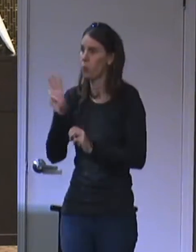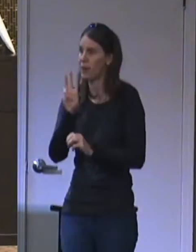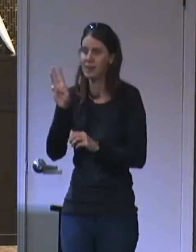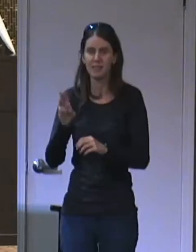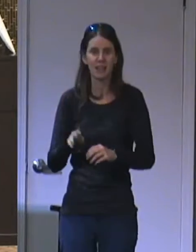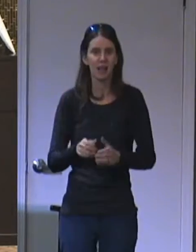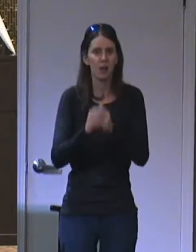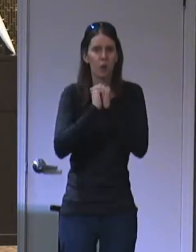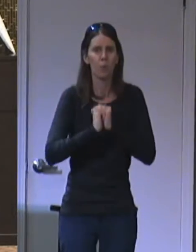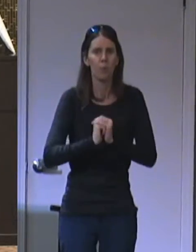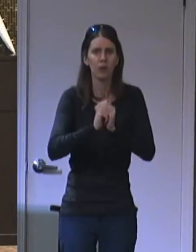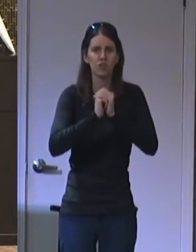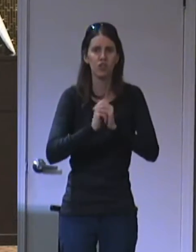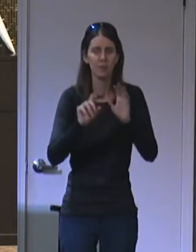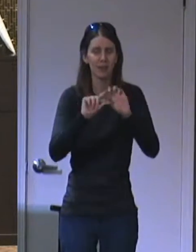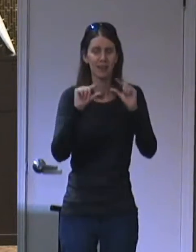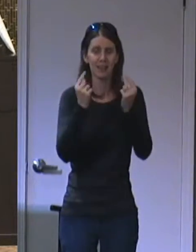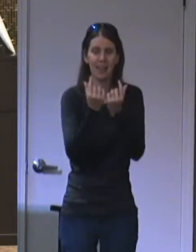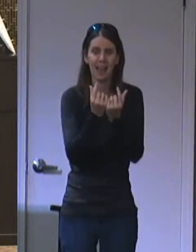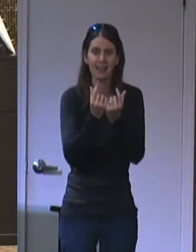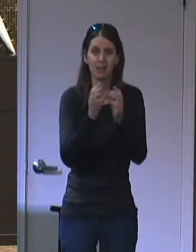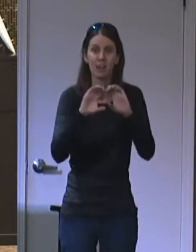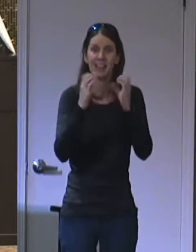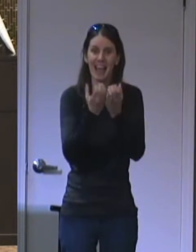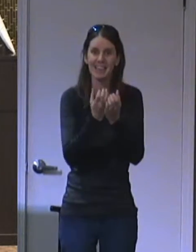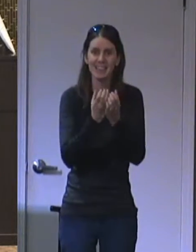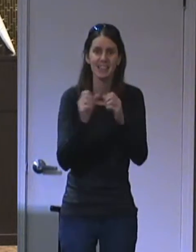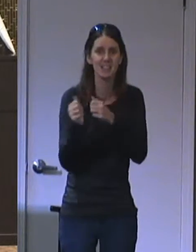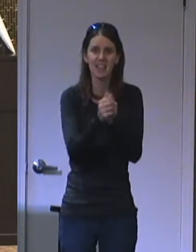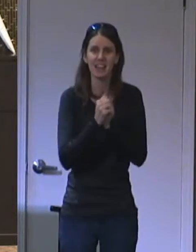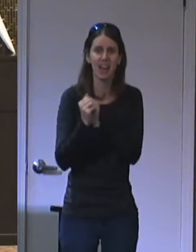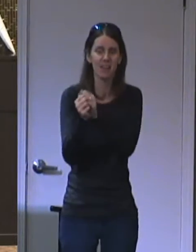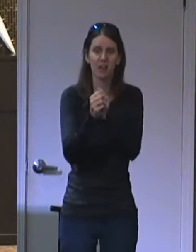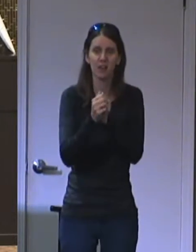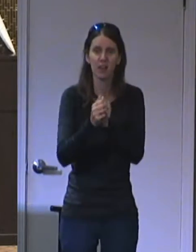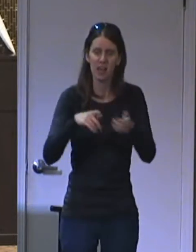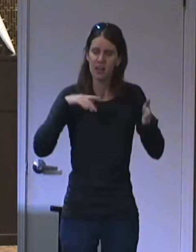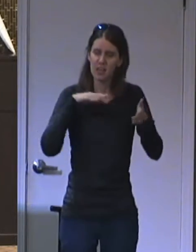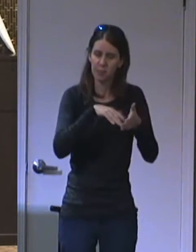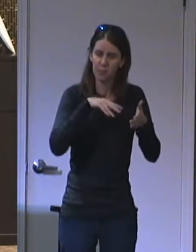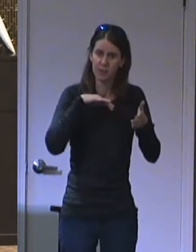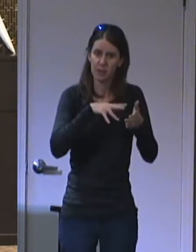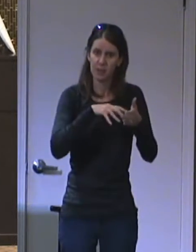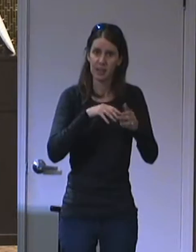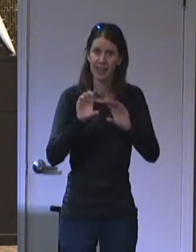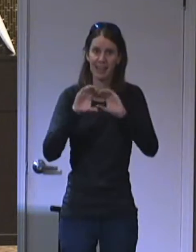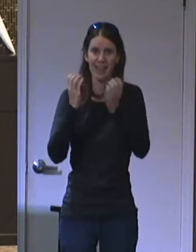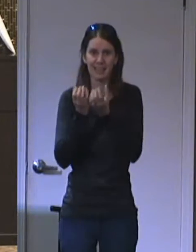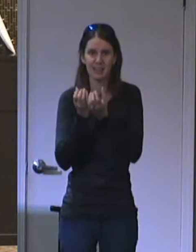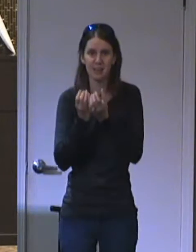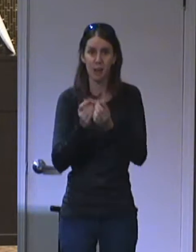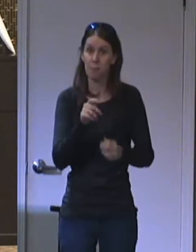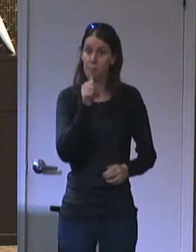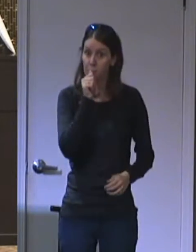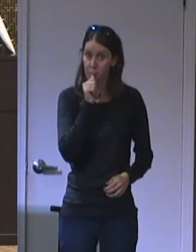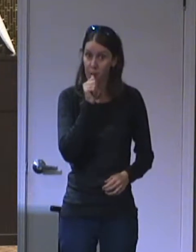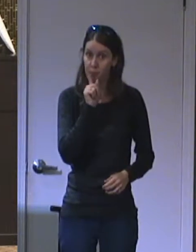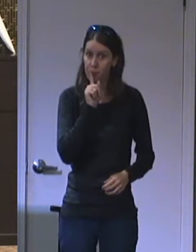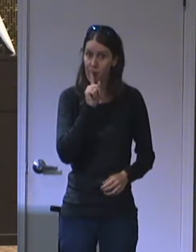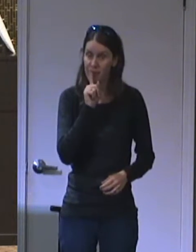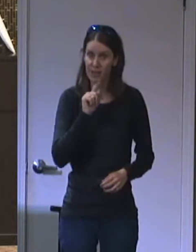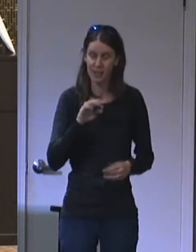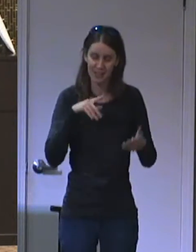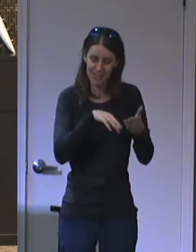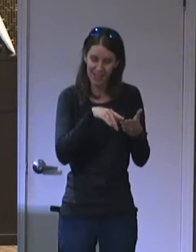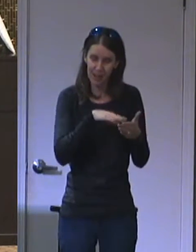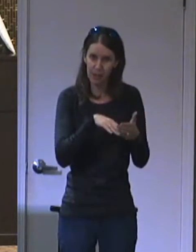fellowship with our classes. We do it in personal devotions, and we do it in our private prayer time. But we also